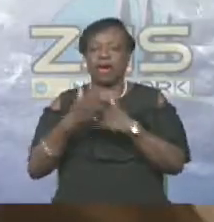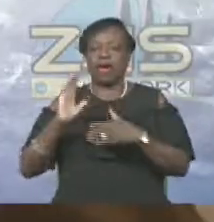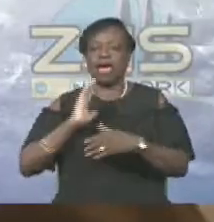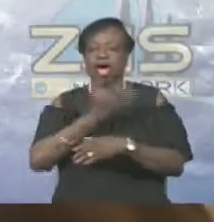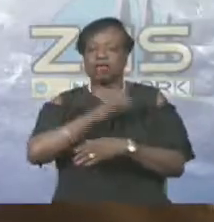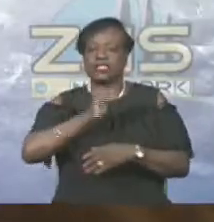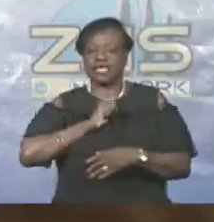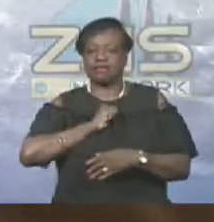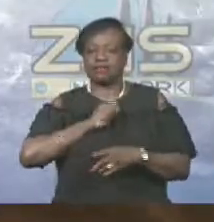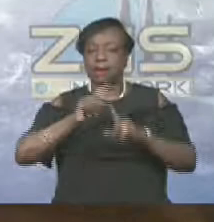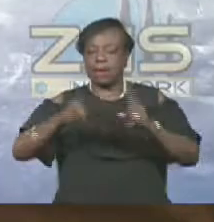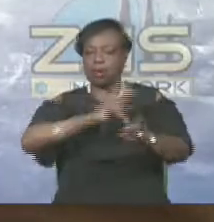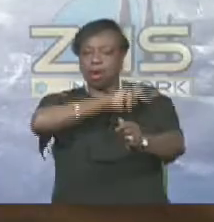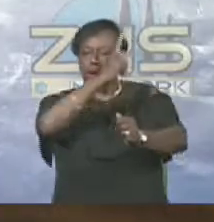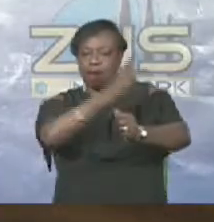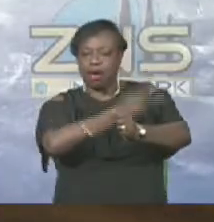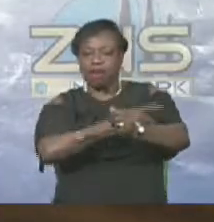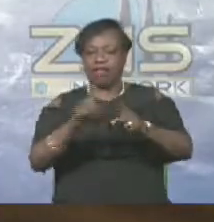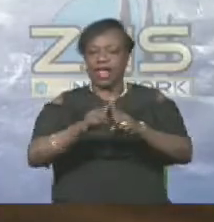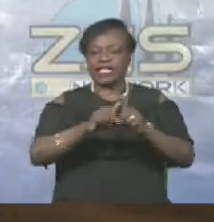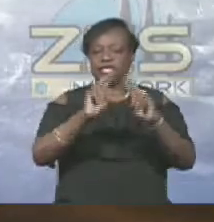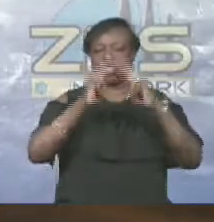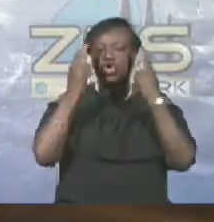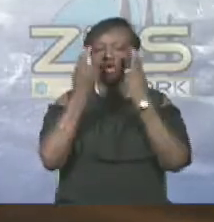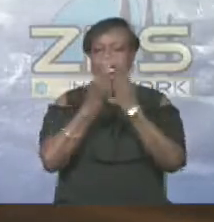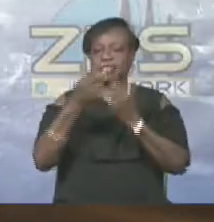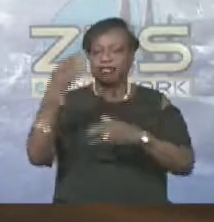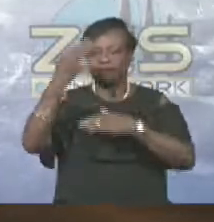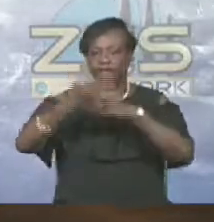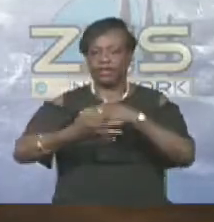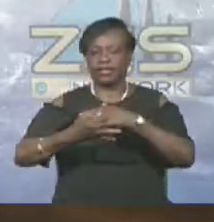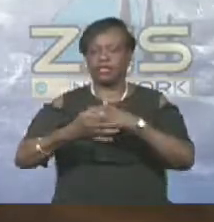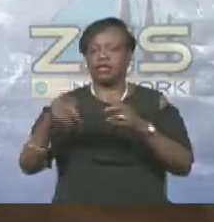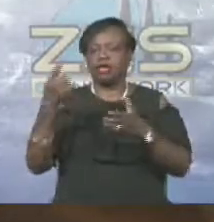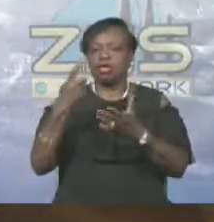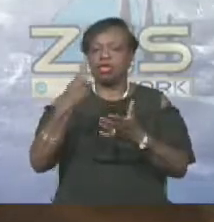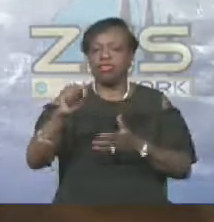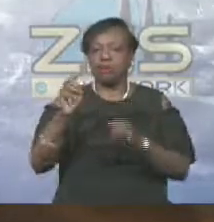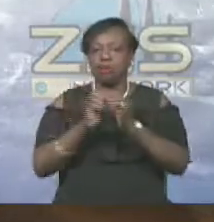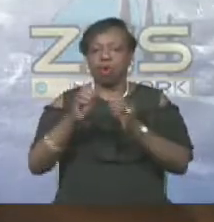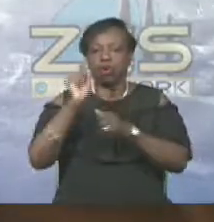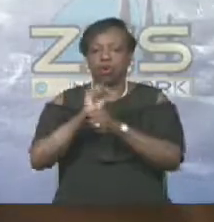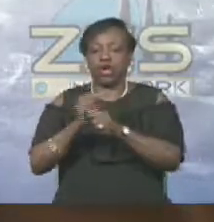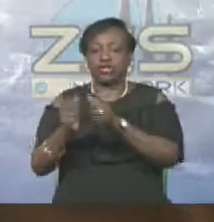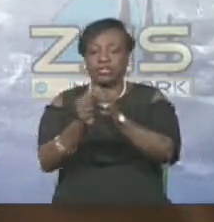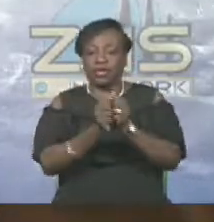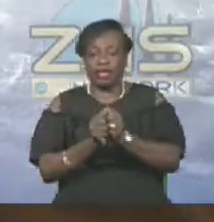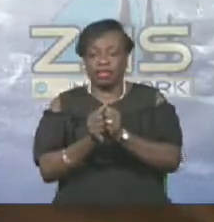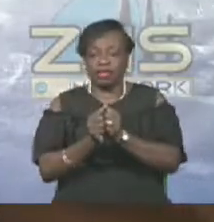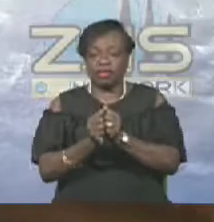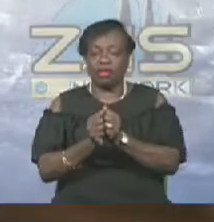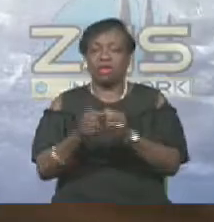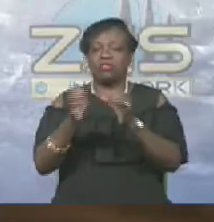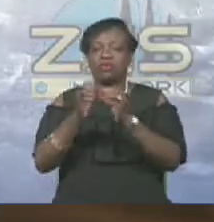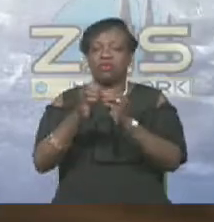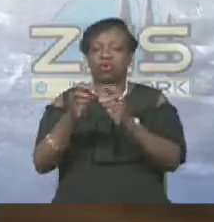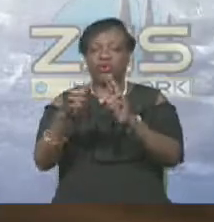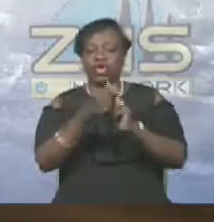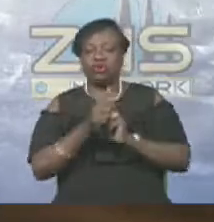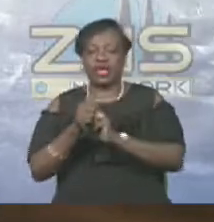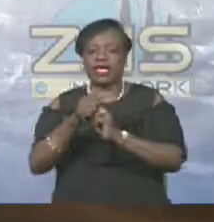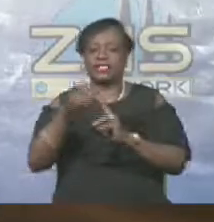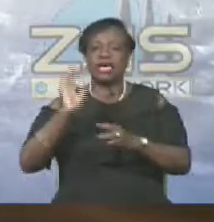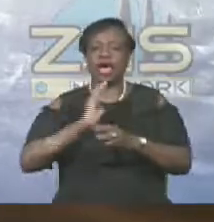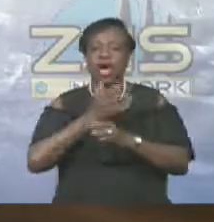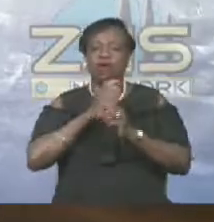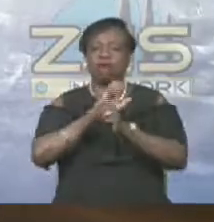are powerful as a united front. And that's why the more we work together, the more we unite our forces, the